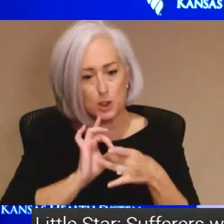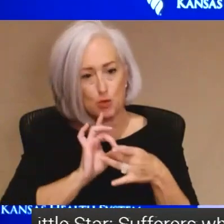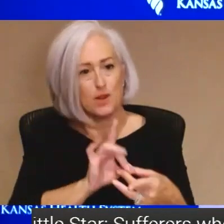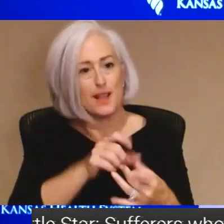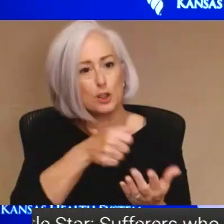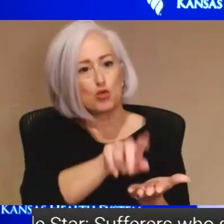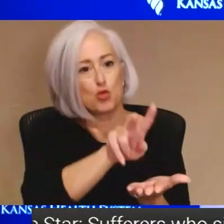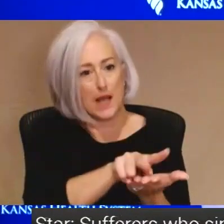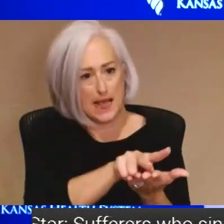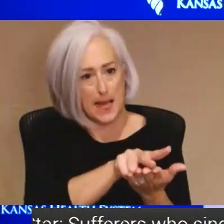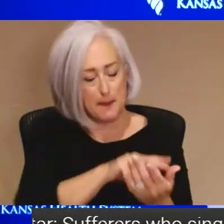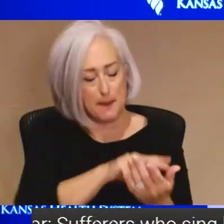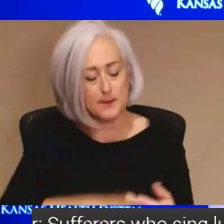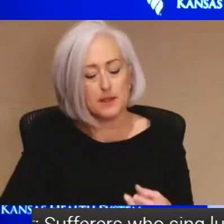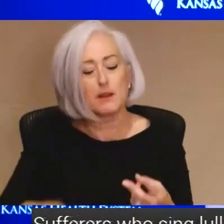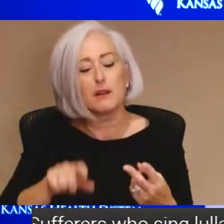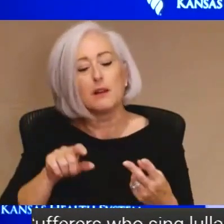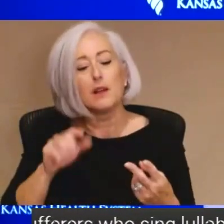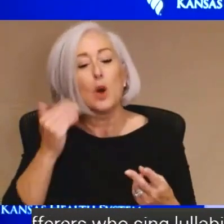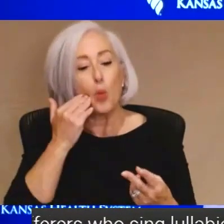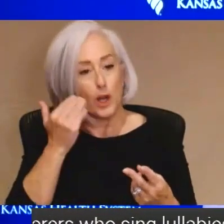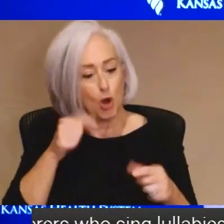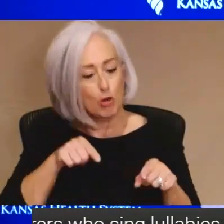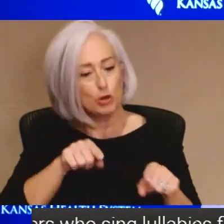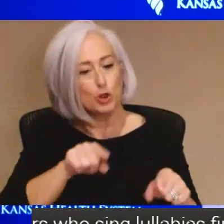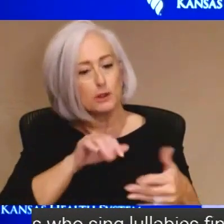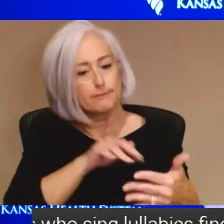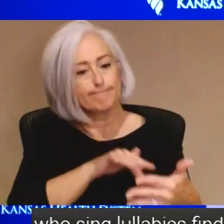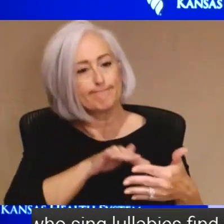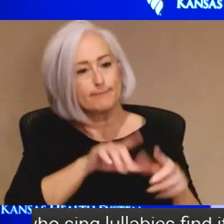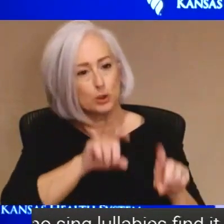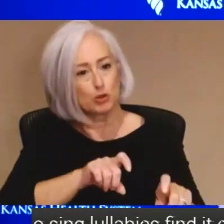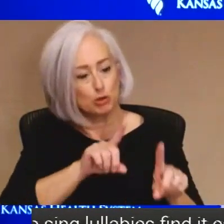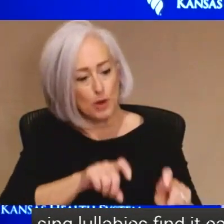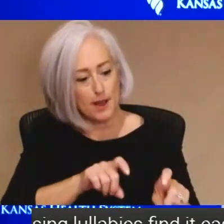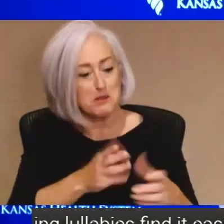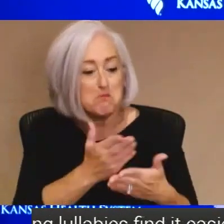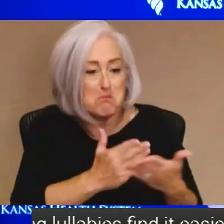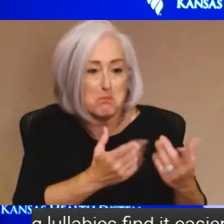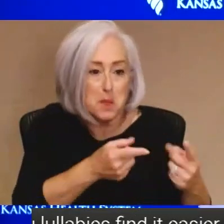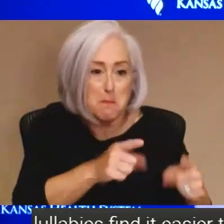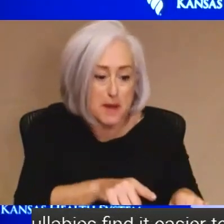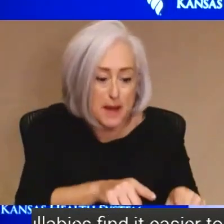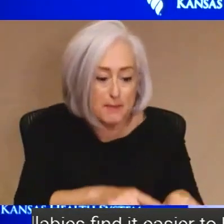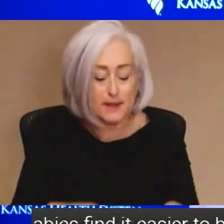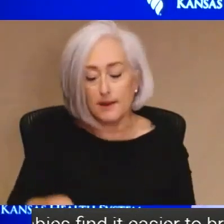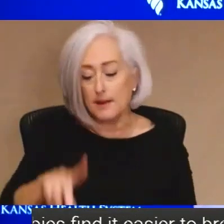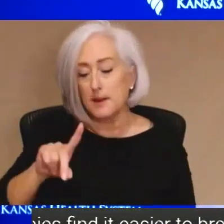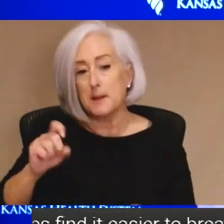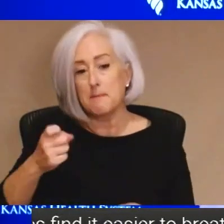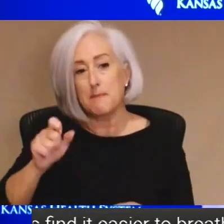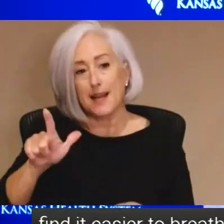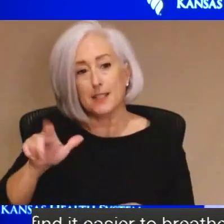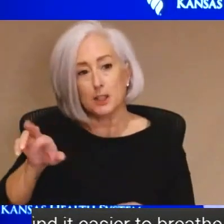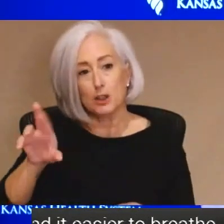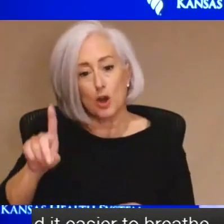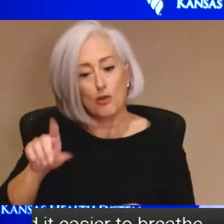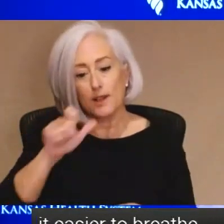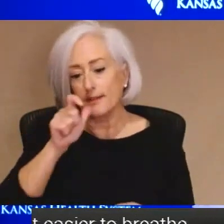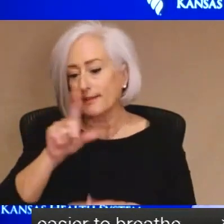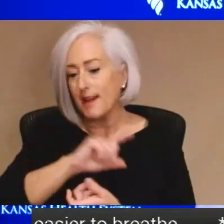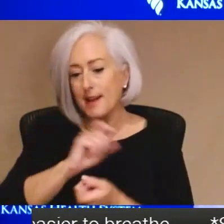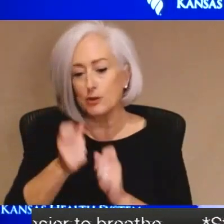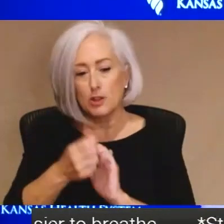that there were some in the trials. And the other issue is I don't think taking Paxlovid changes the guidance for isolating and